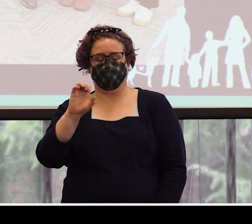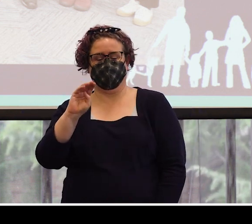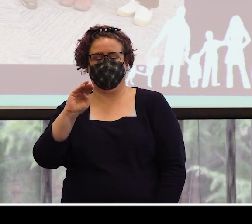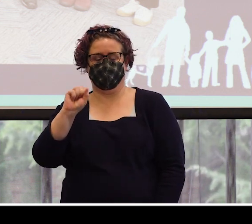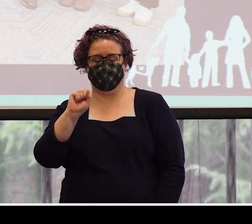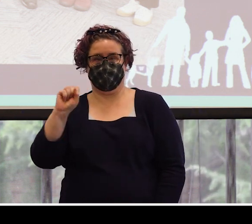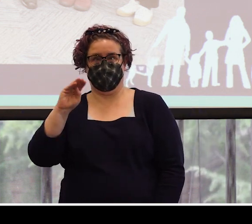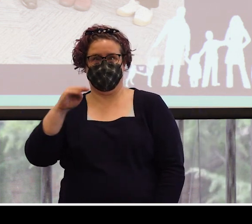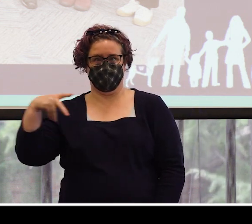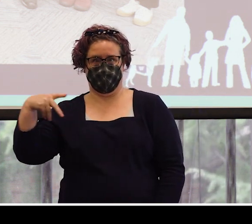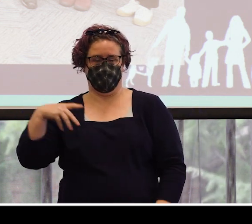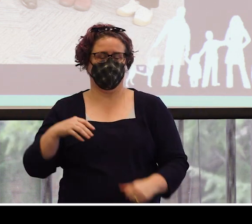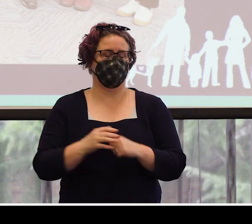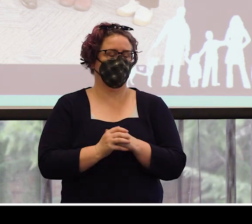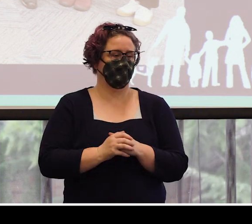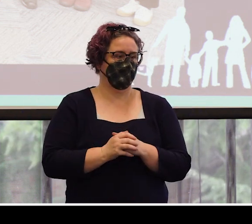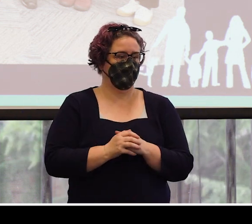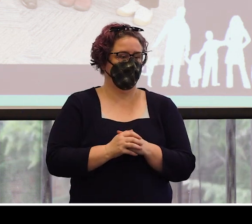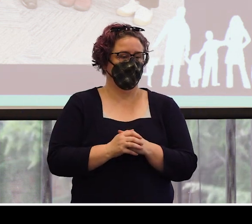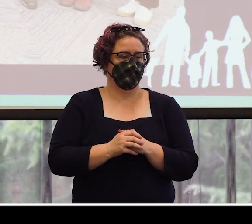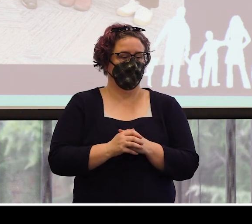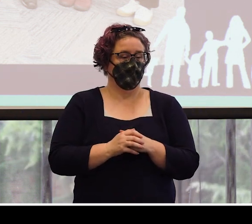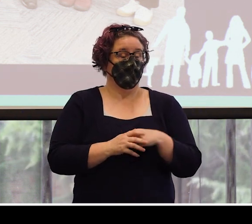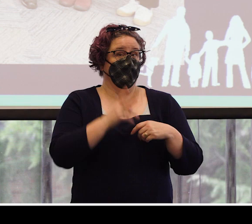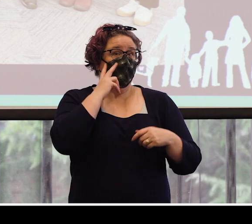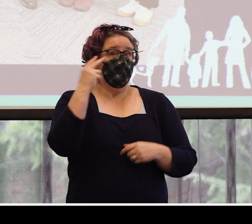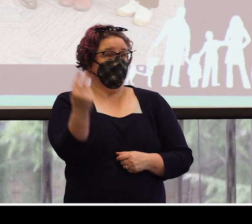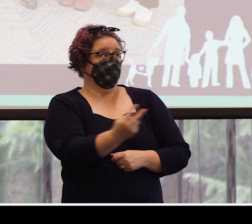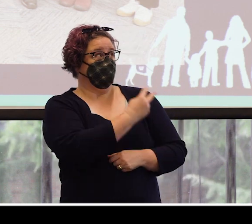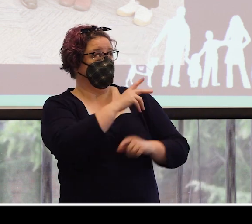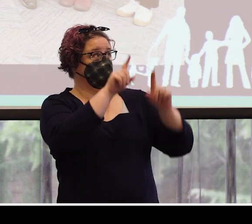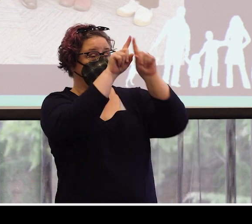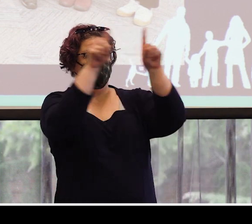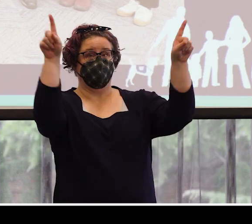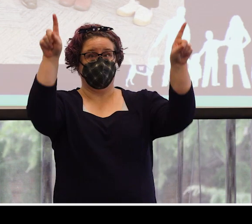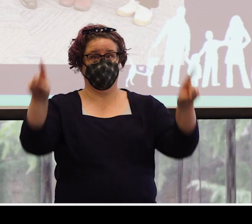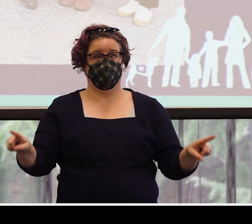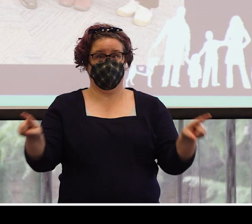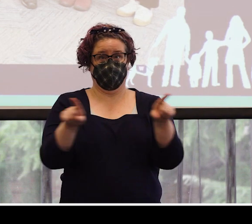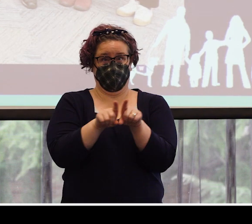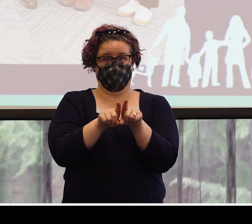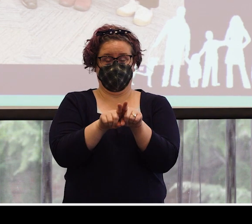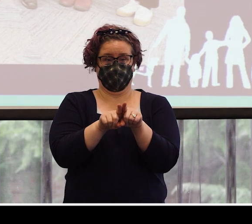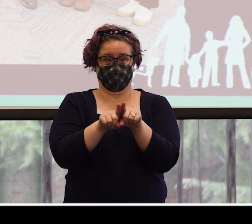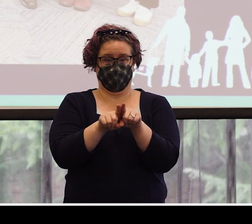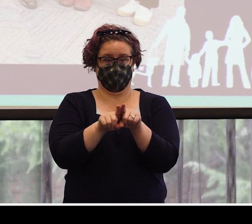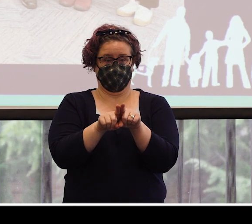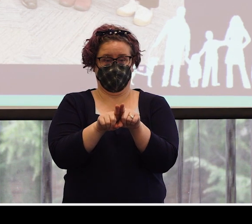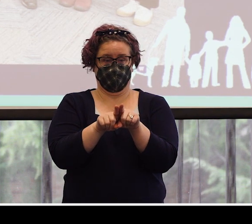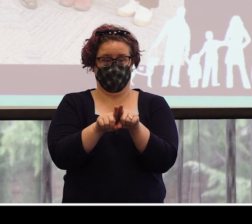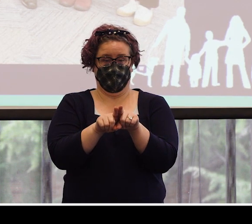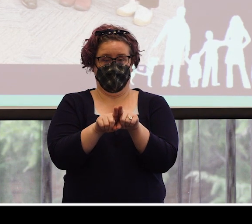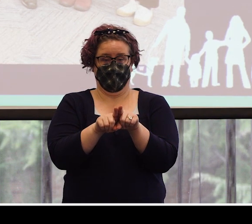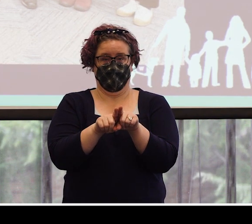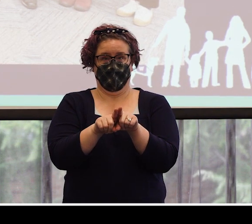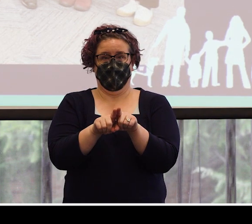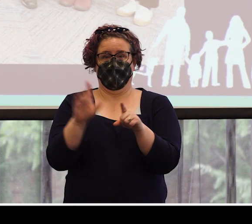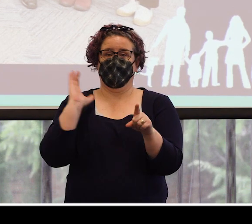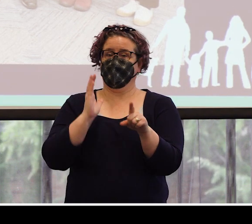worked on. So what you're seeing on the screen is a picture of the Taskar Center